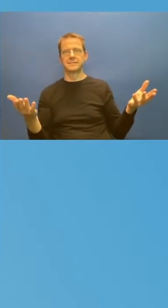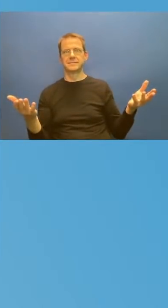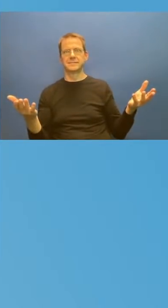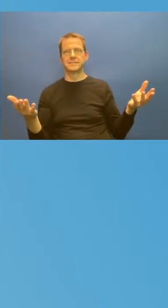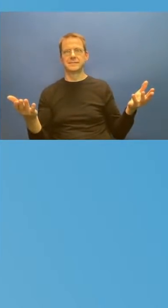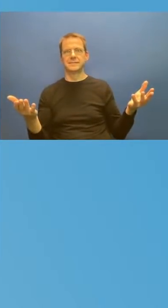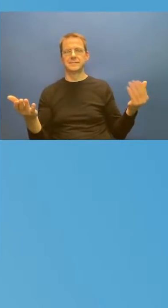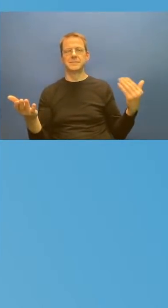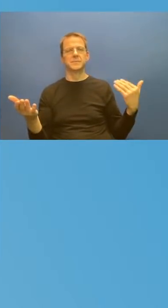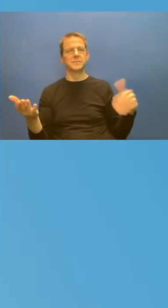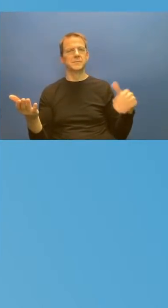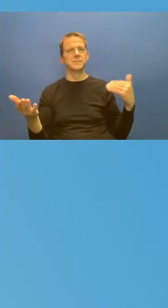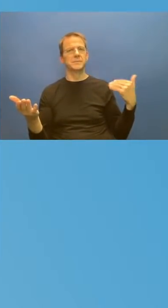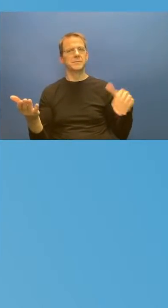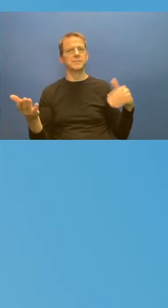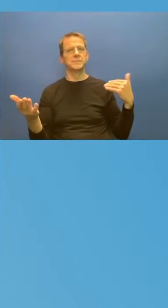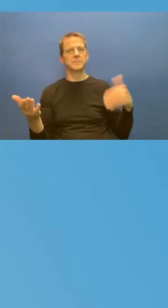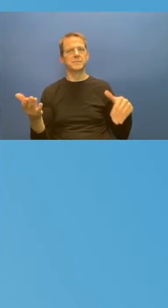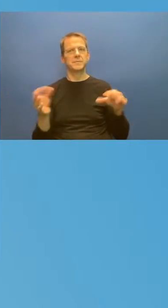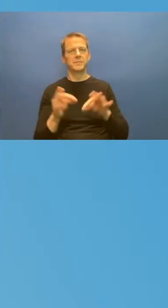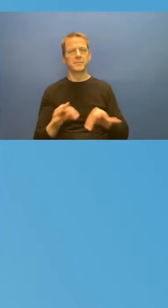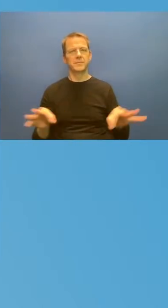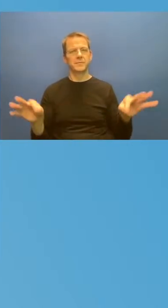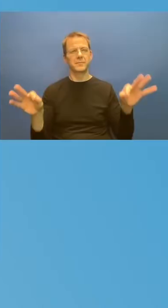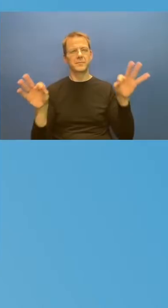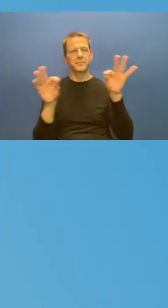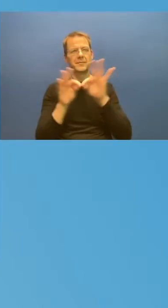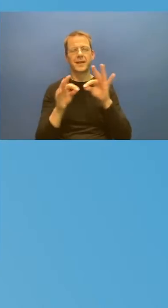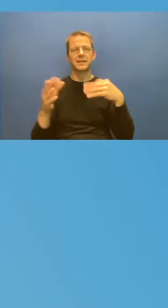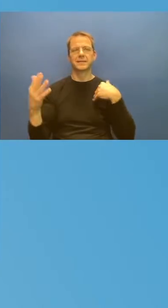the virulence. We don't know the